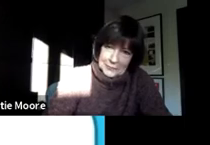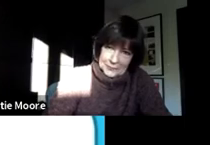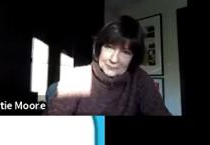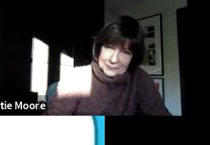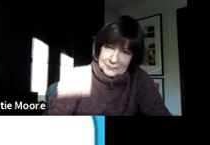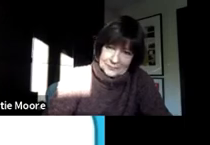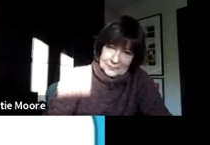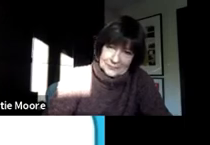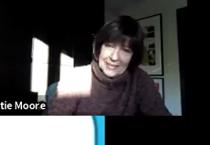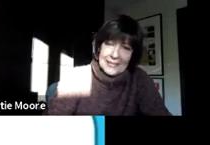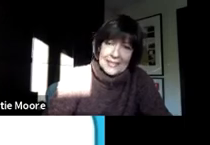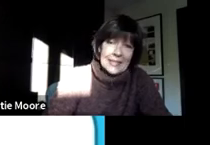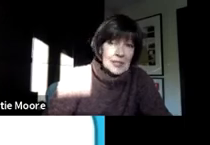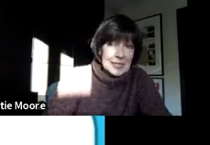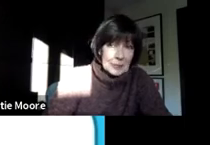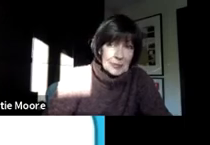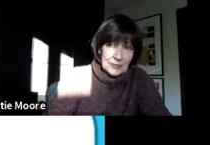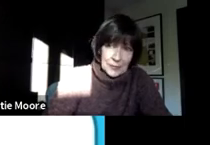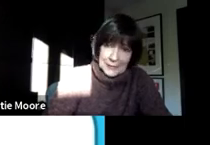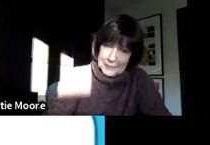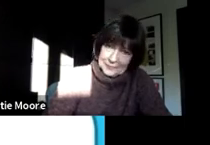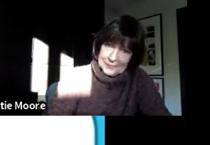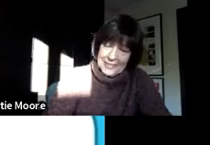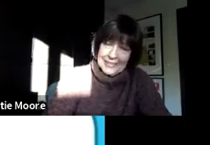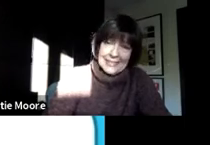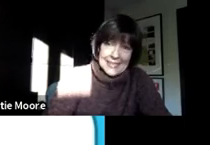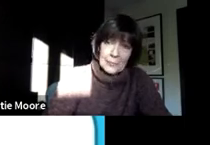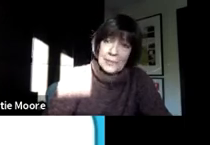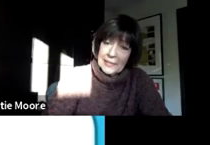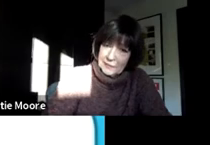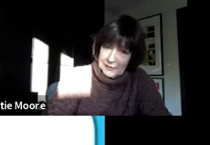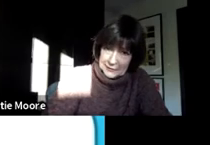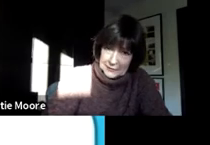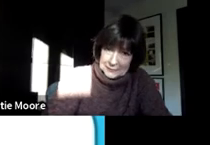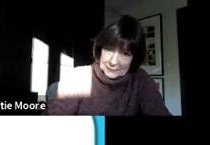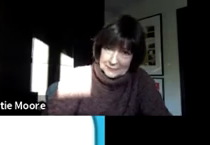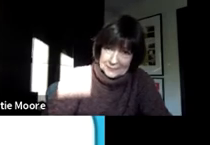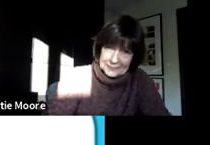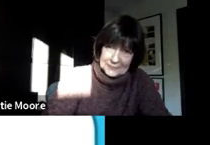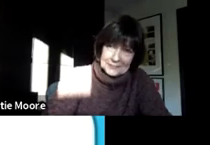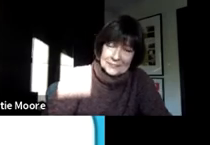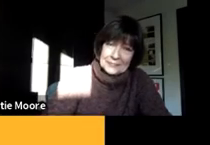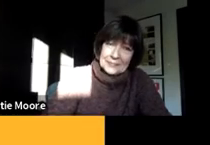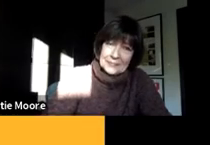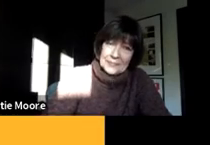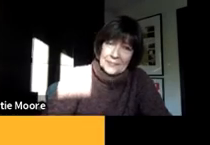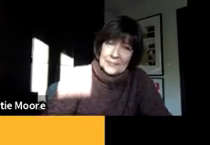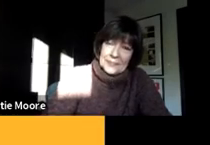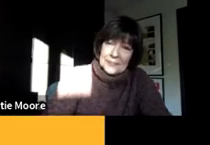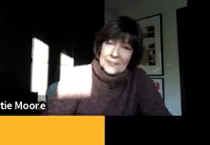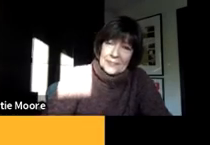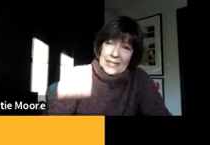logo. I think I've seen it before, and it's not been on a vehicle.